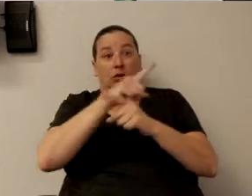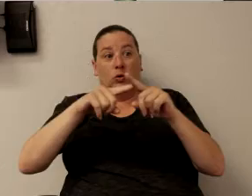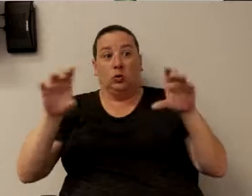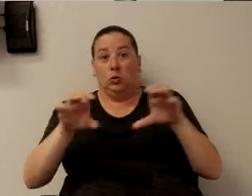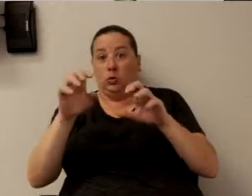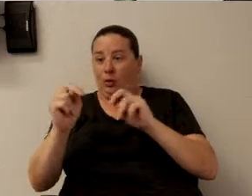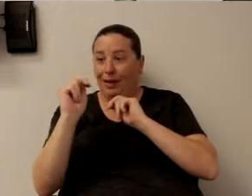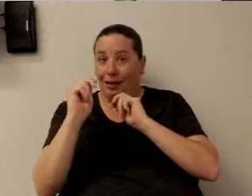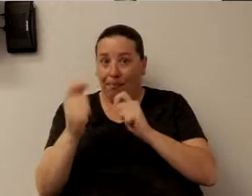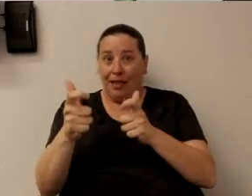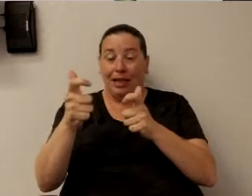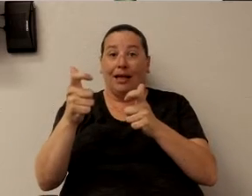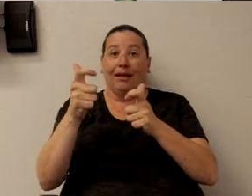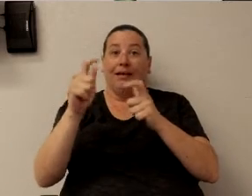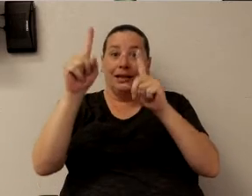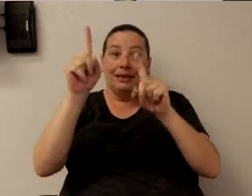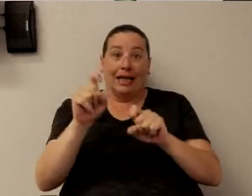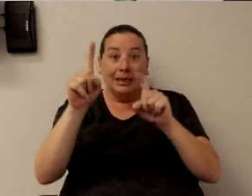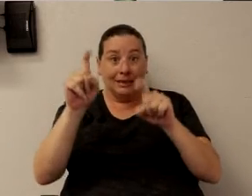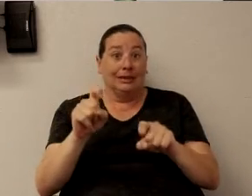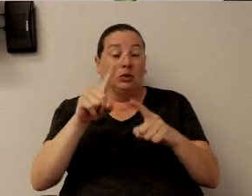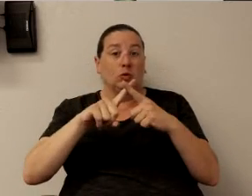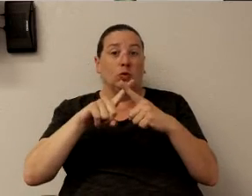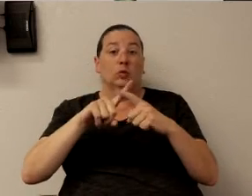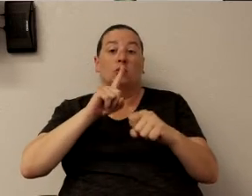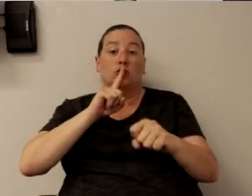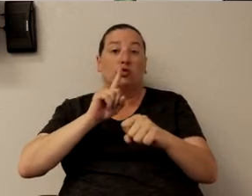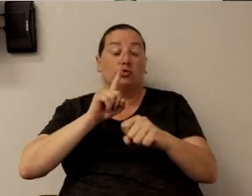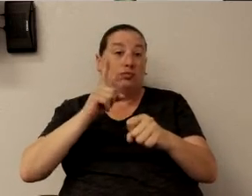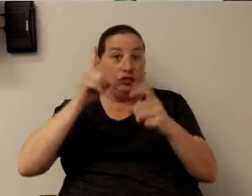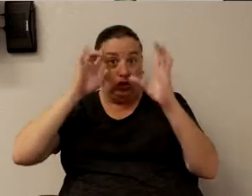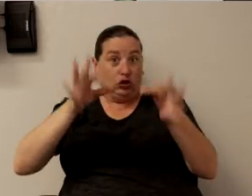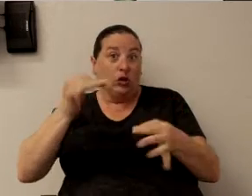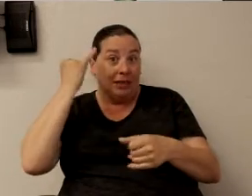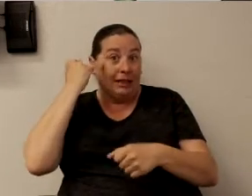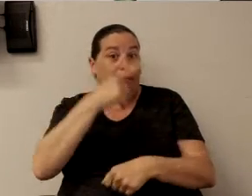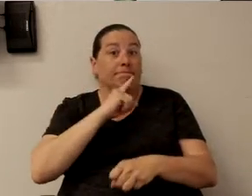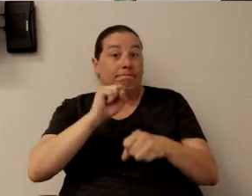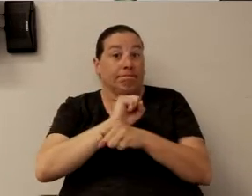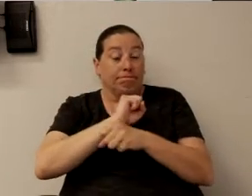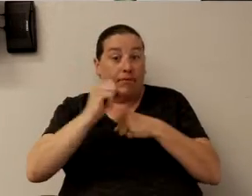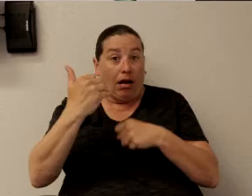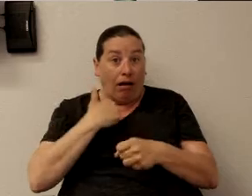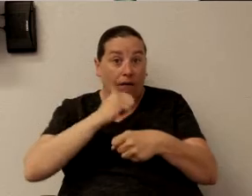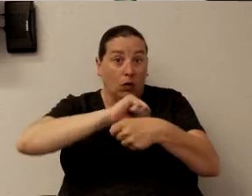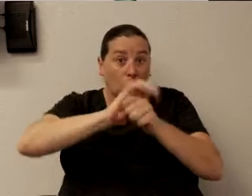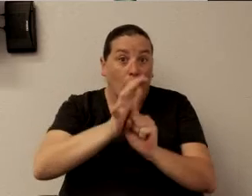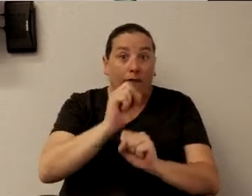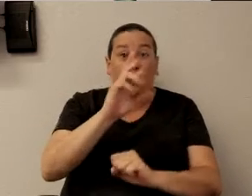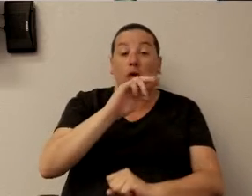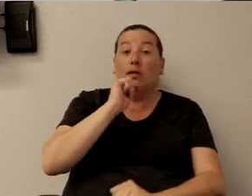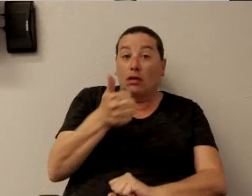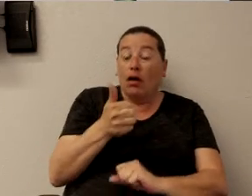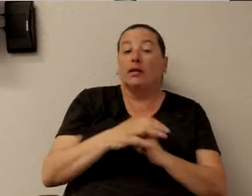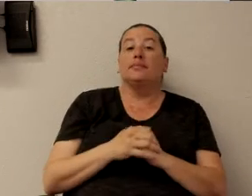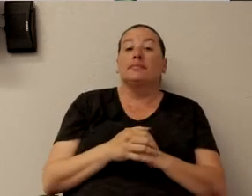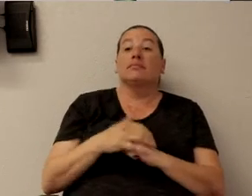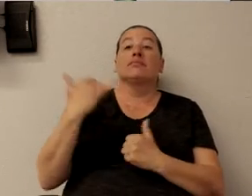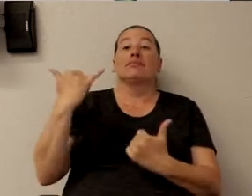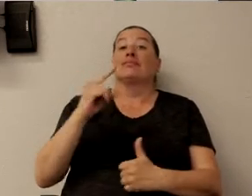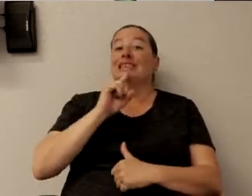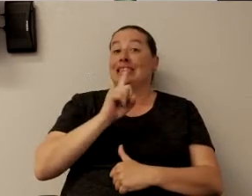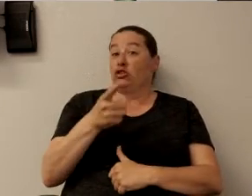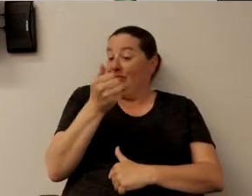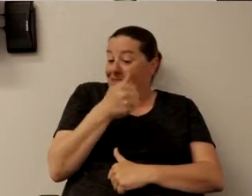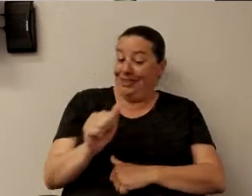molecular testing, to determine if they're COVID positive or not, We literally, every single patient that now comes into